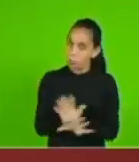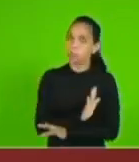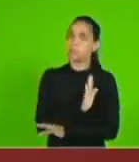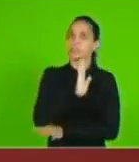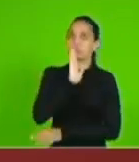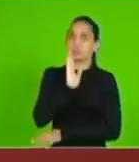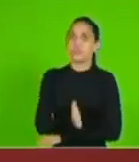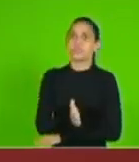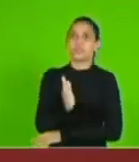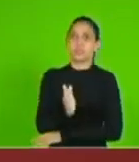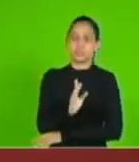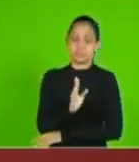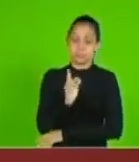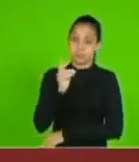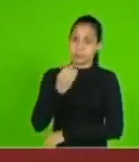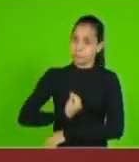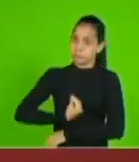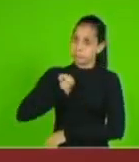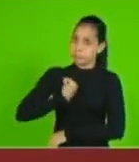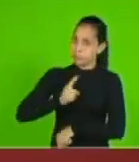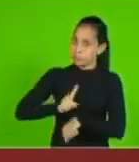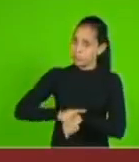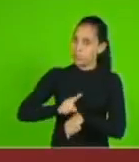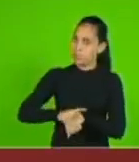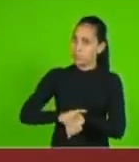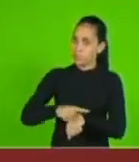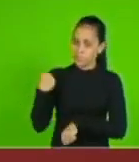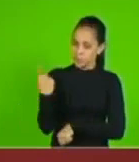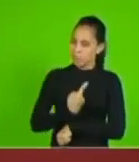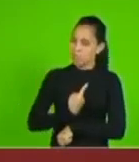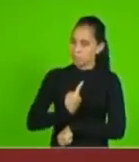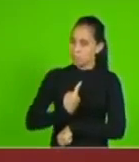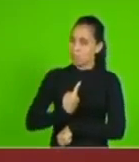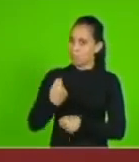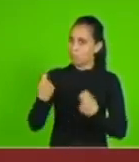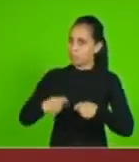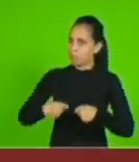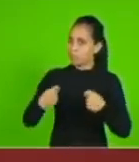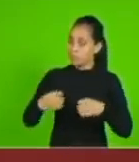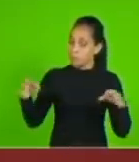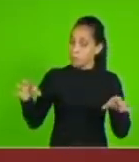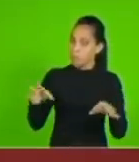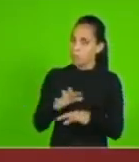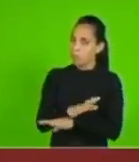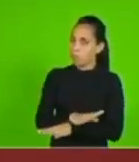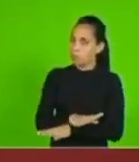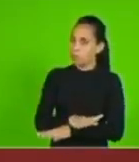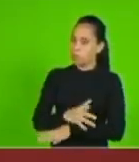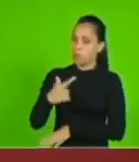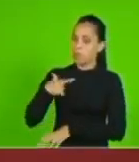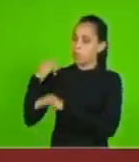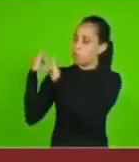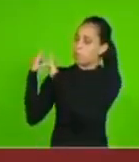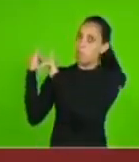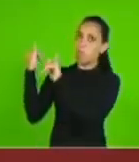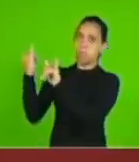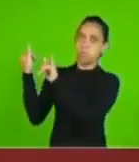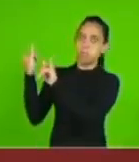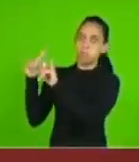moment. The church needs to be prepared to hear the sounding of the trumpets.